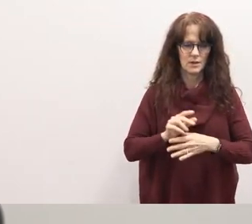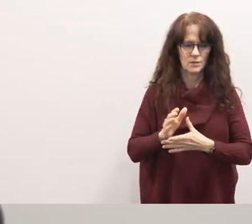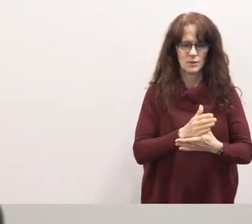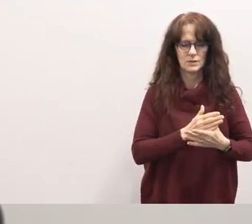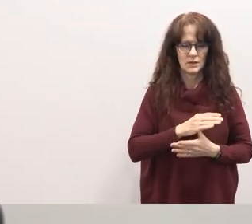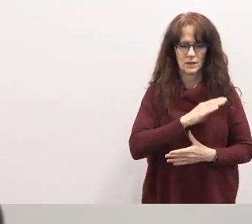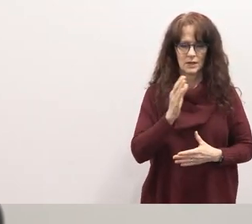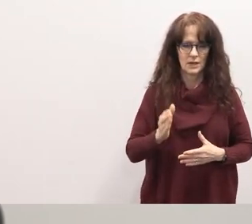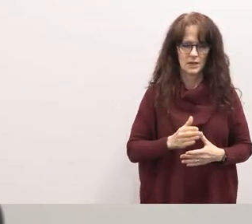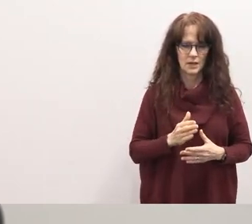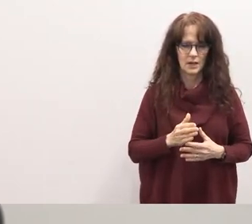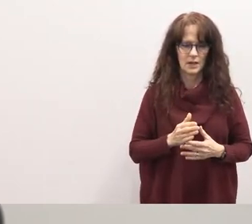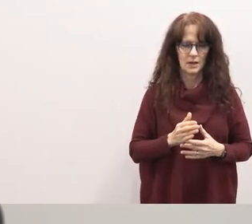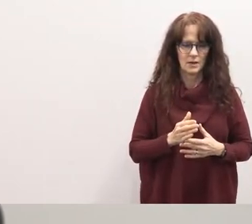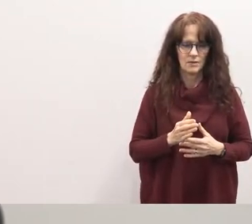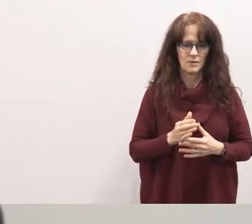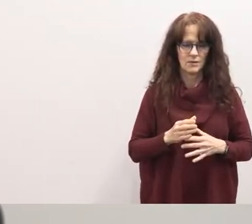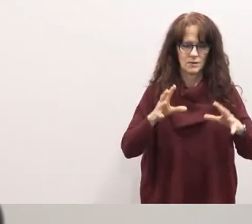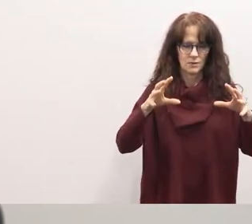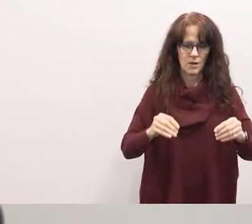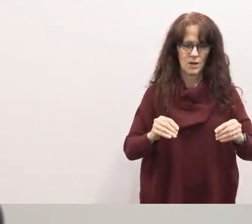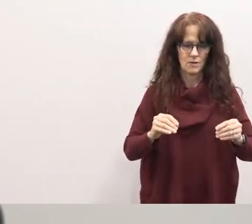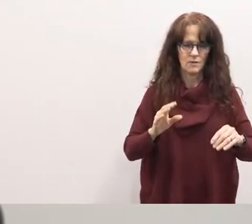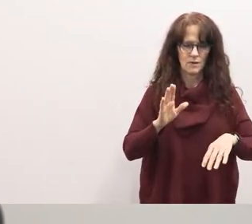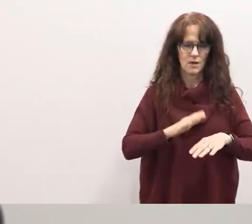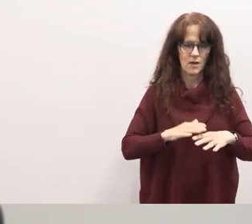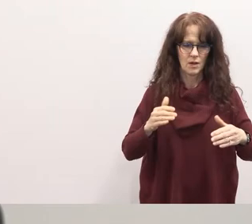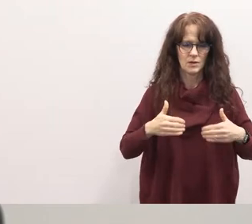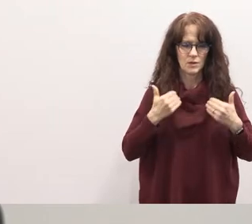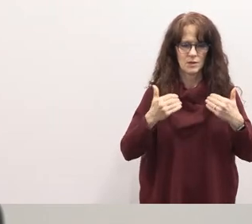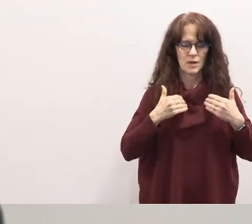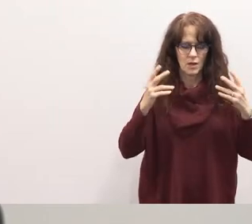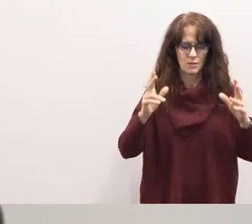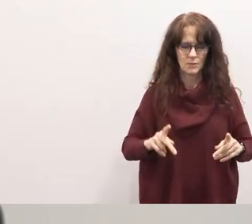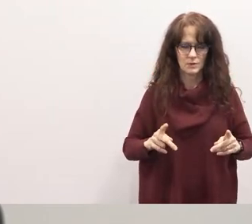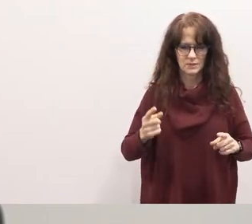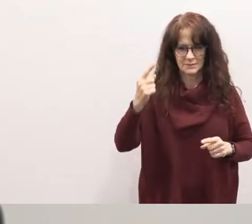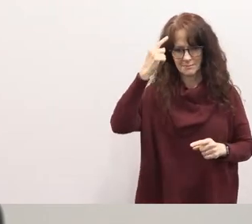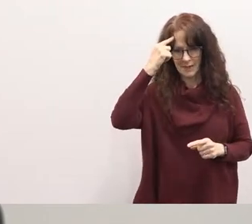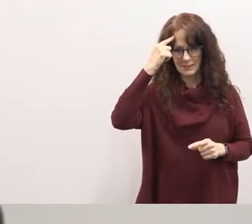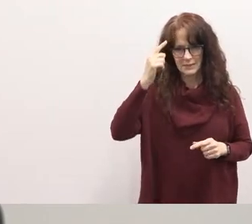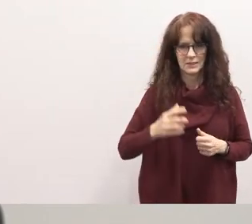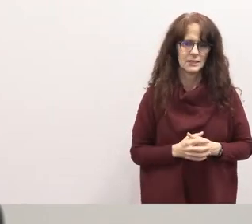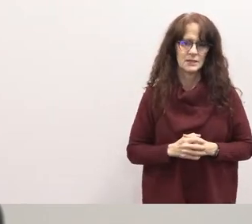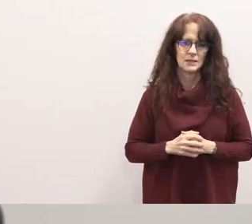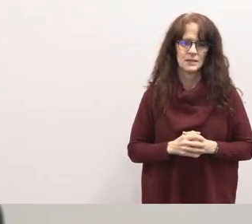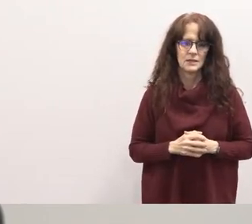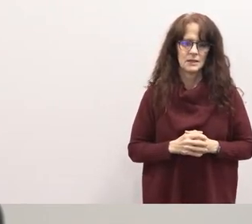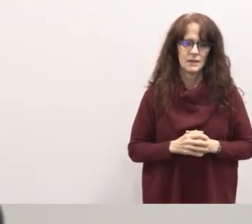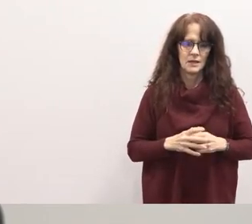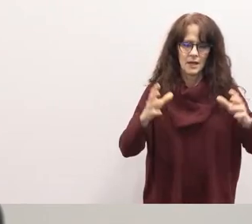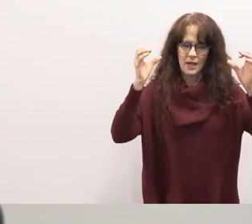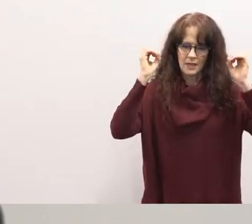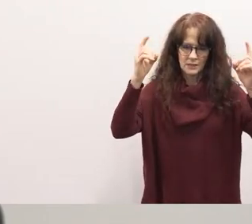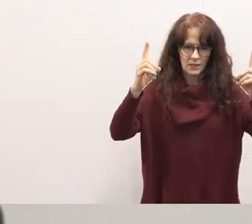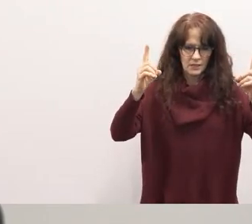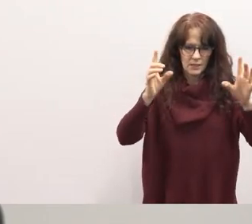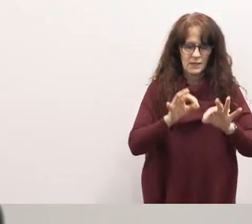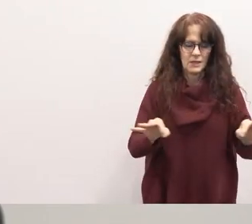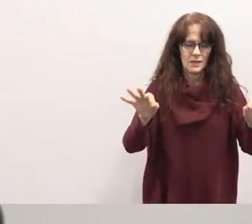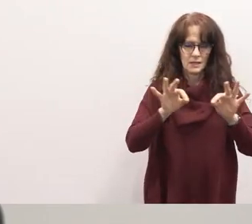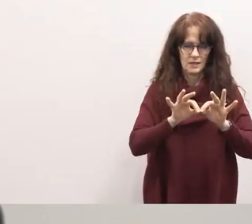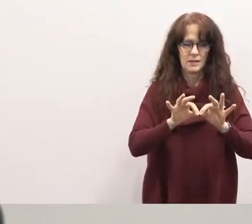that never turn the light switch off on a young person, a young mind. And education is the